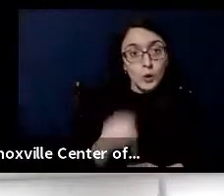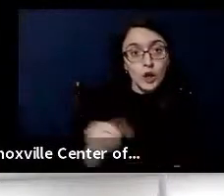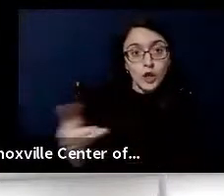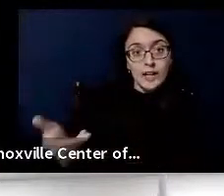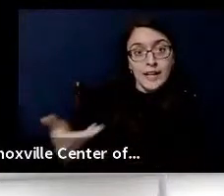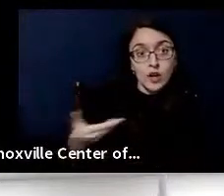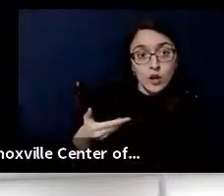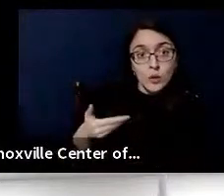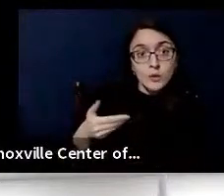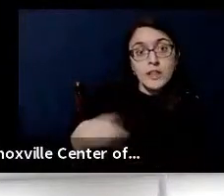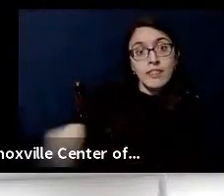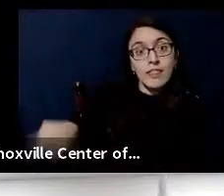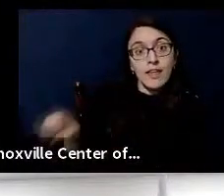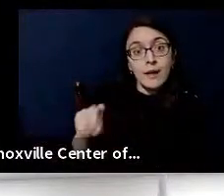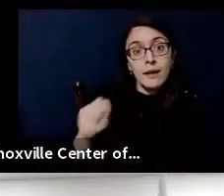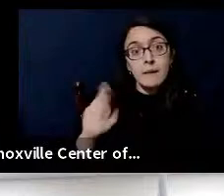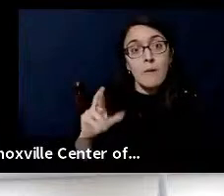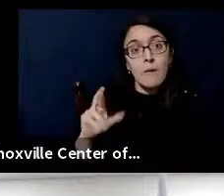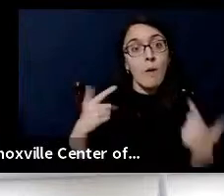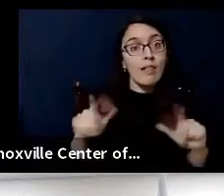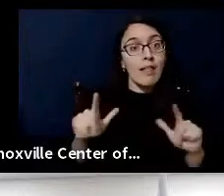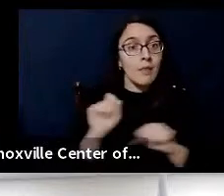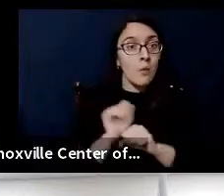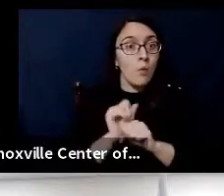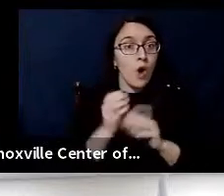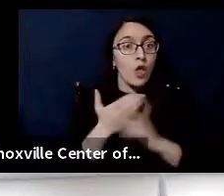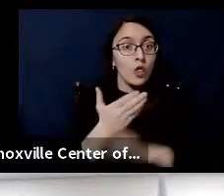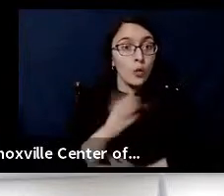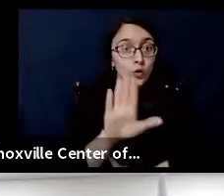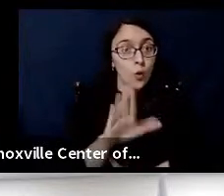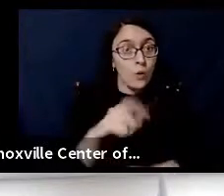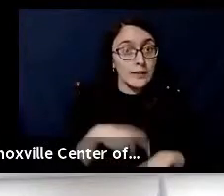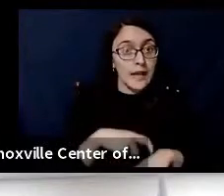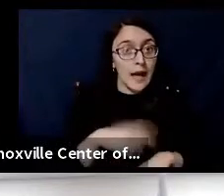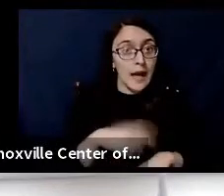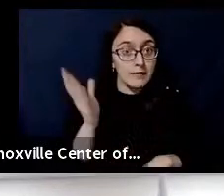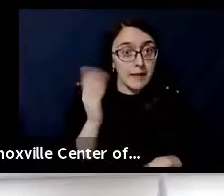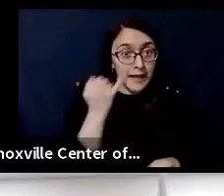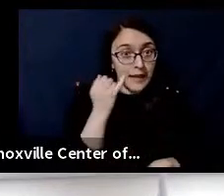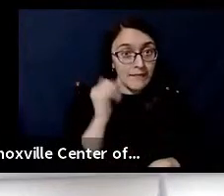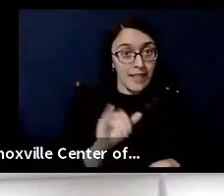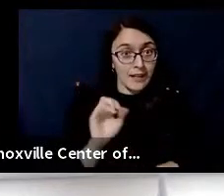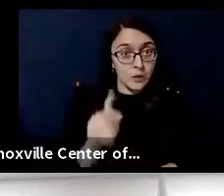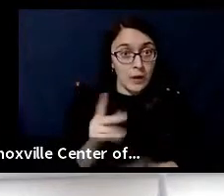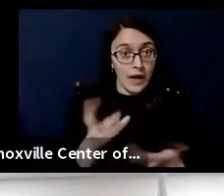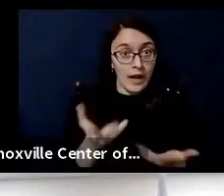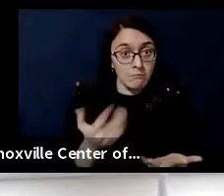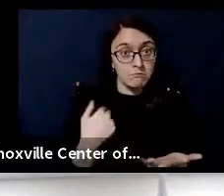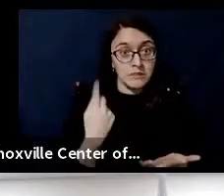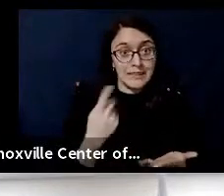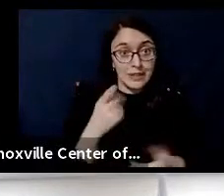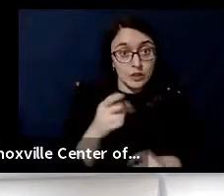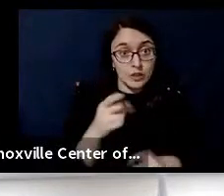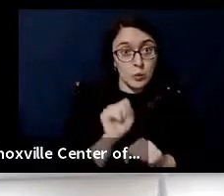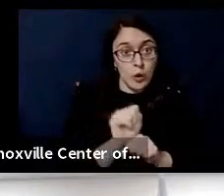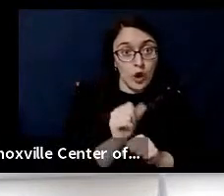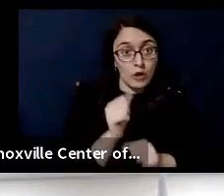or sort of let them work through your time to speak, if that would be okay, since you work with them on a regular